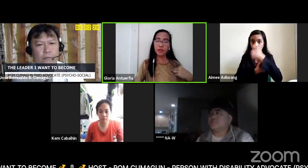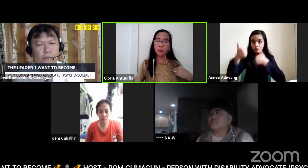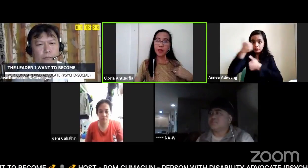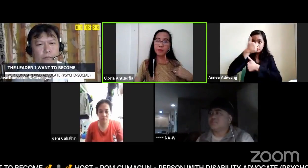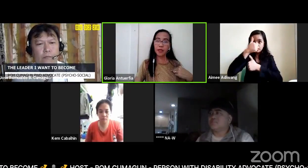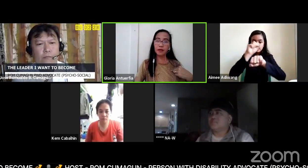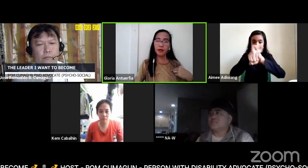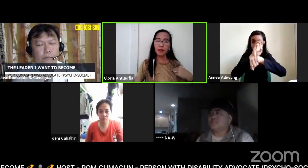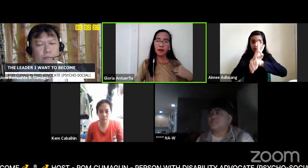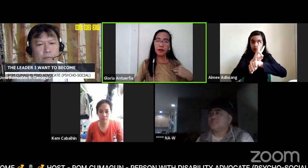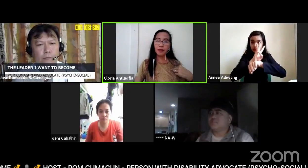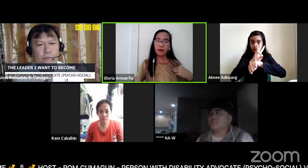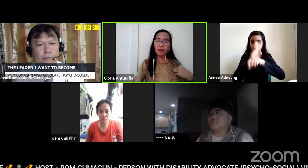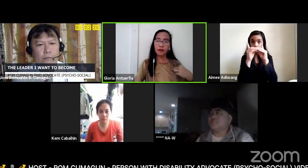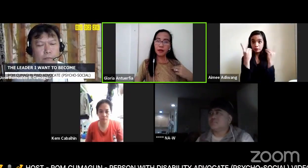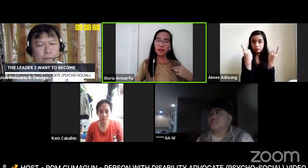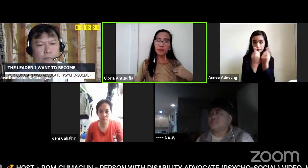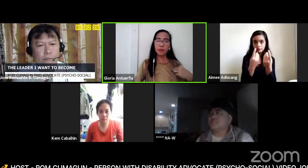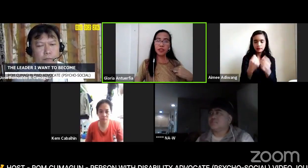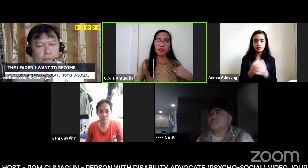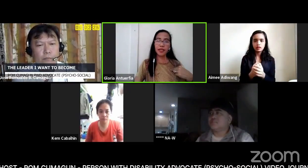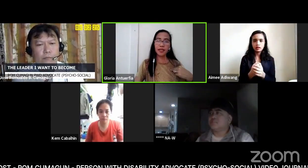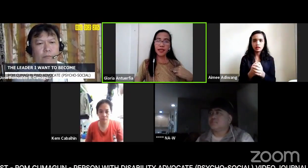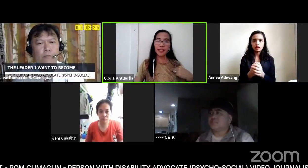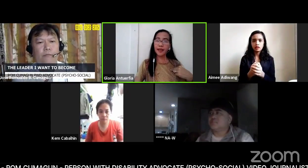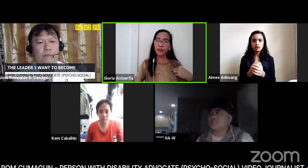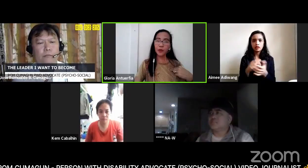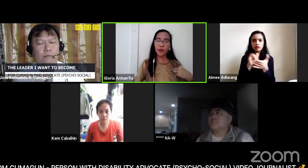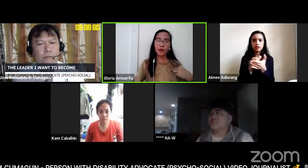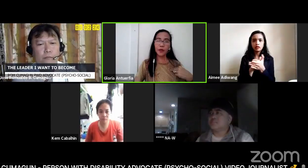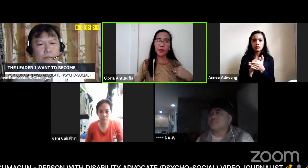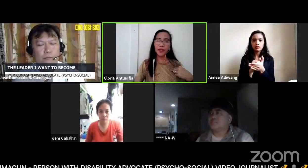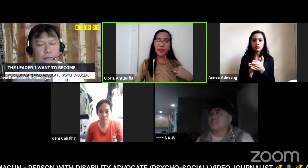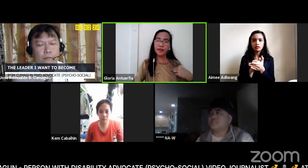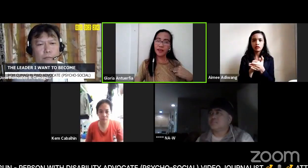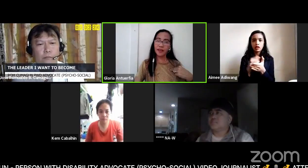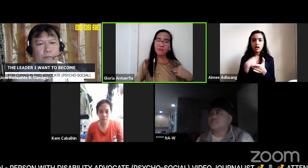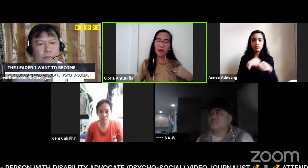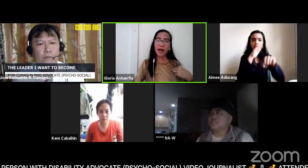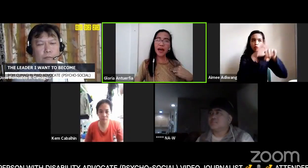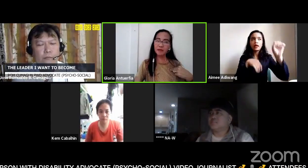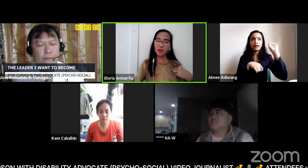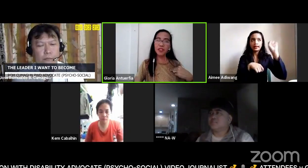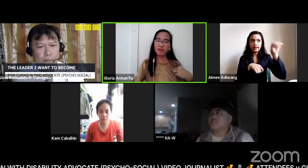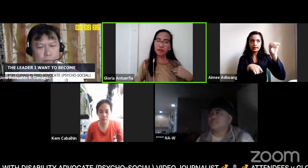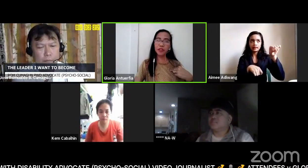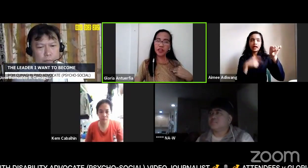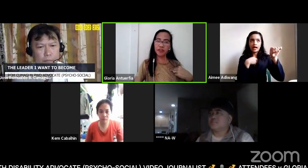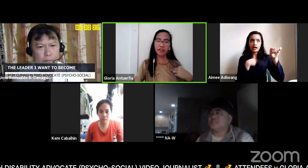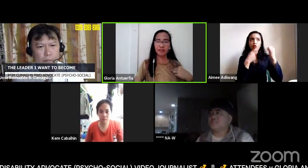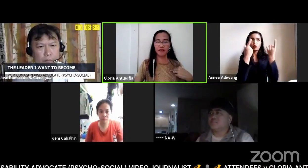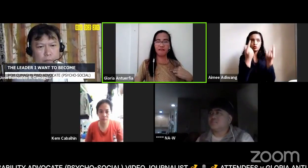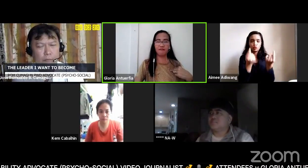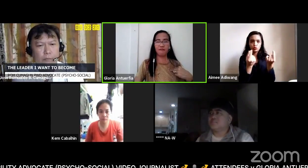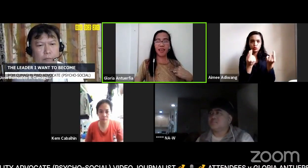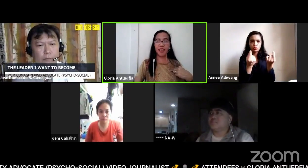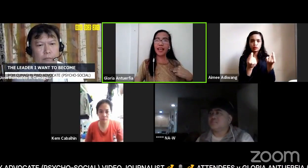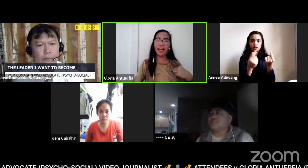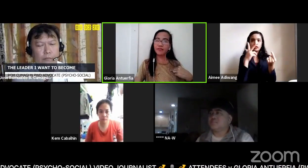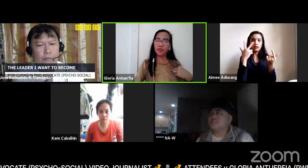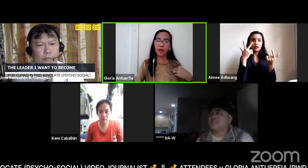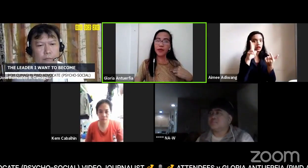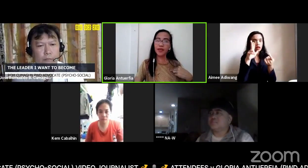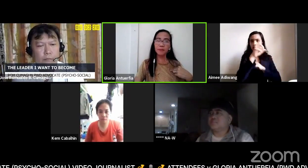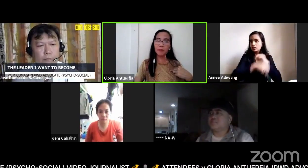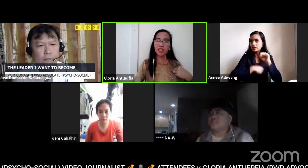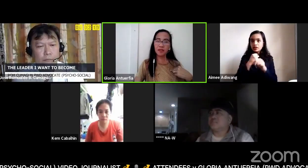social services department talked to me personally, and I told her, yes, ma'am, I am doing that for 3 years now, and